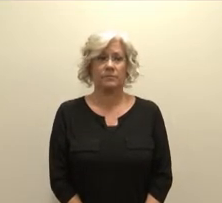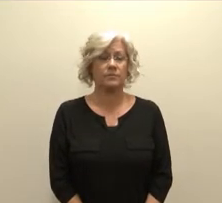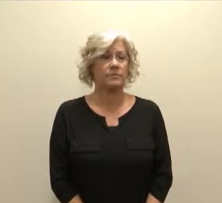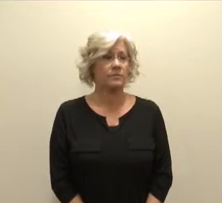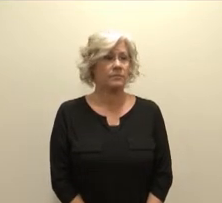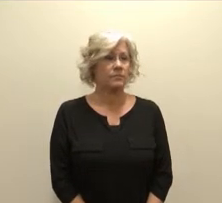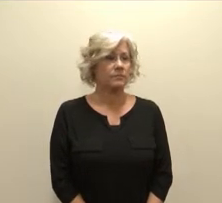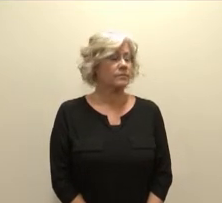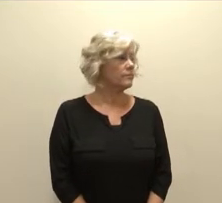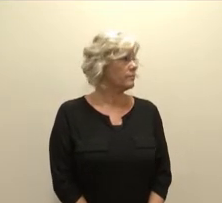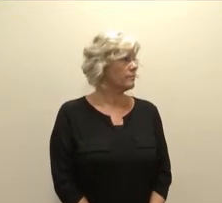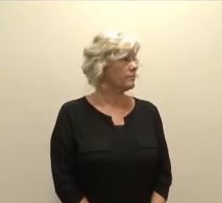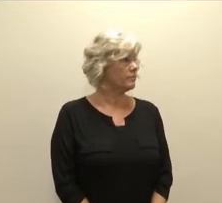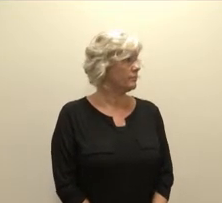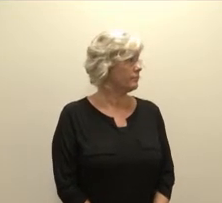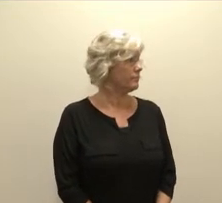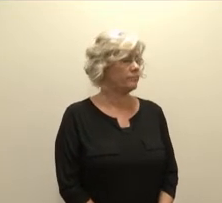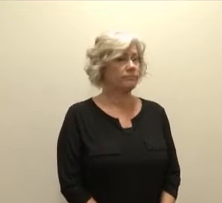Thank you for your